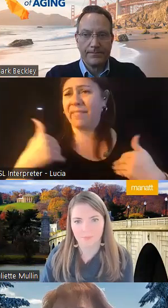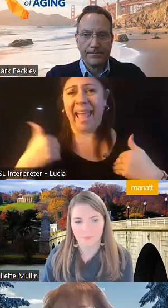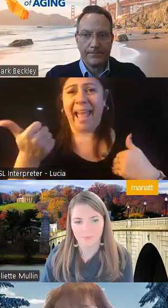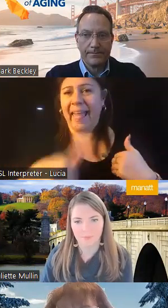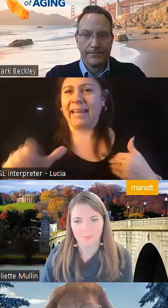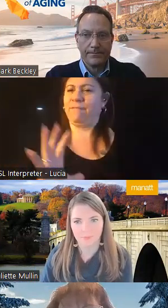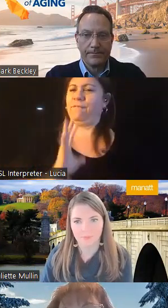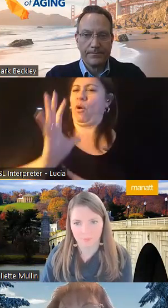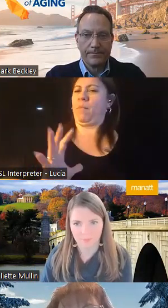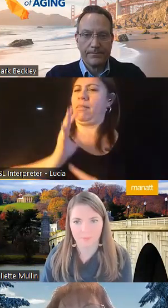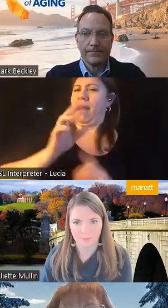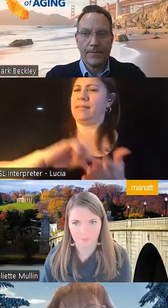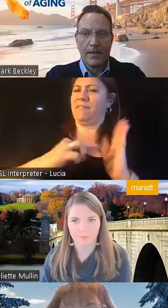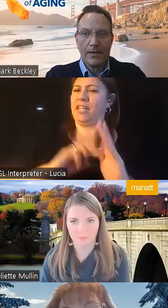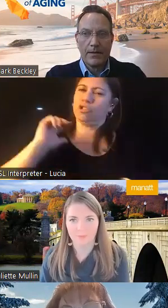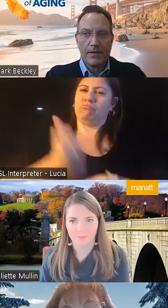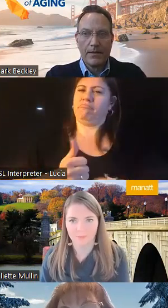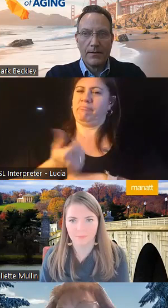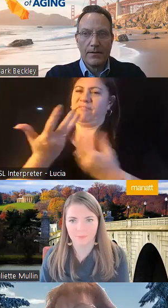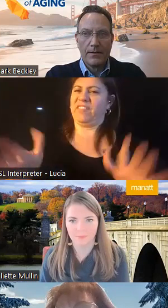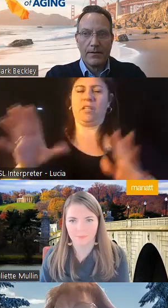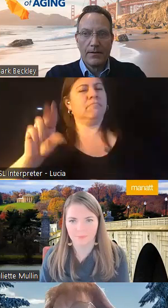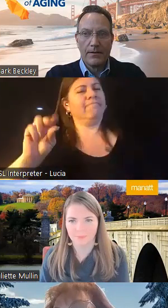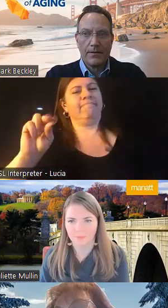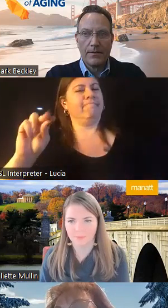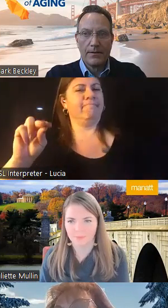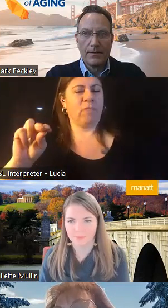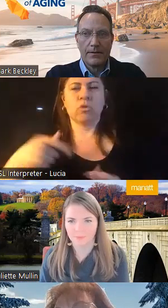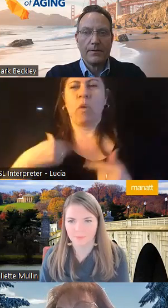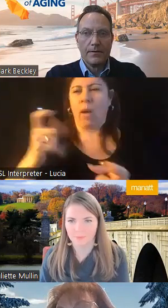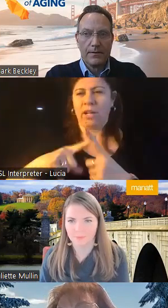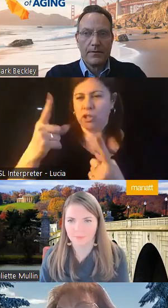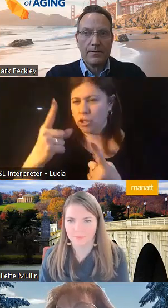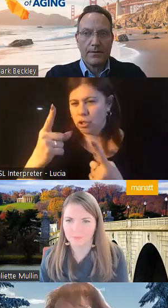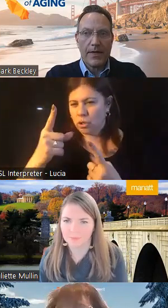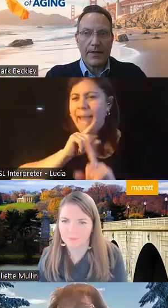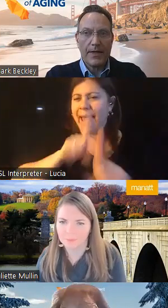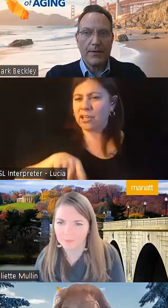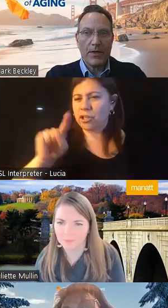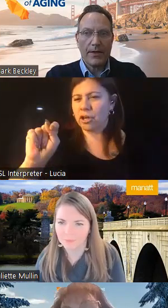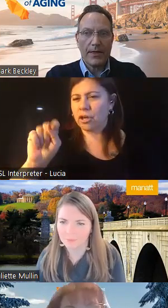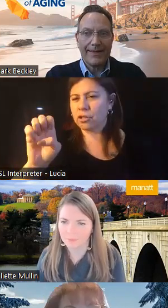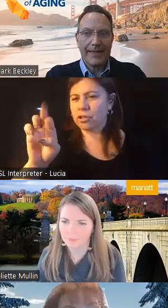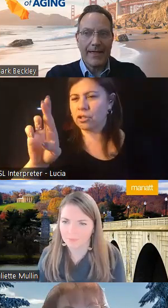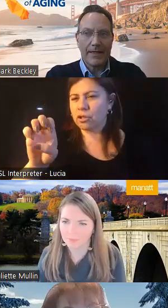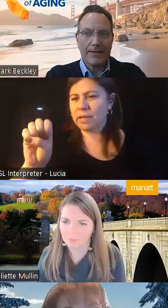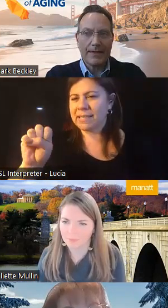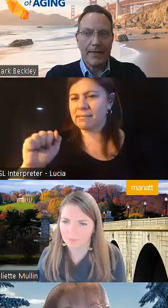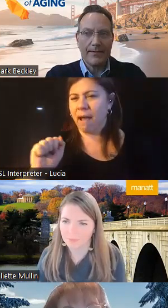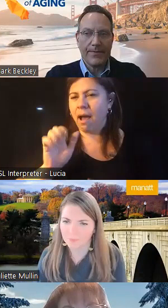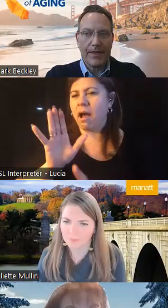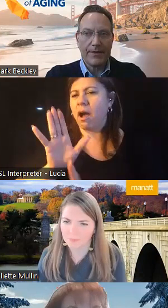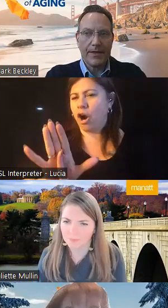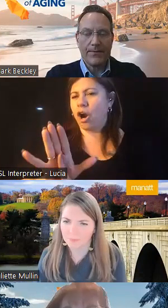formalized definition of any of this. So I wanted to address Teresa Palmer's comment to the entire group.